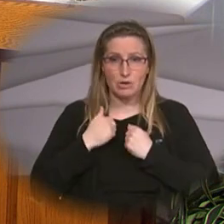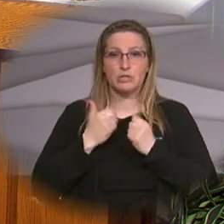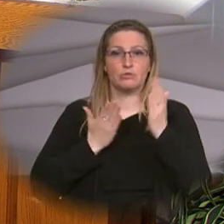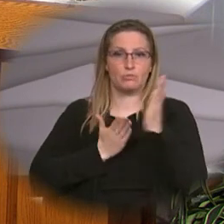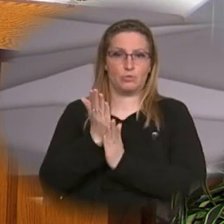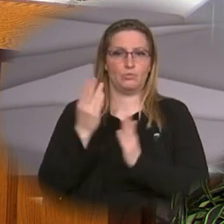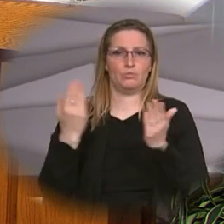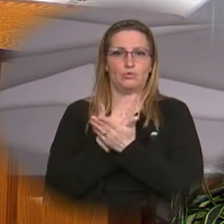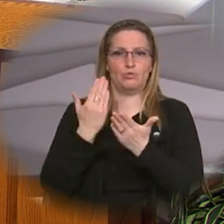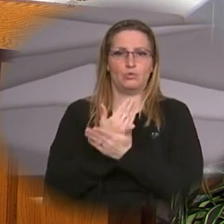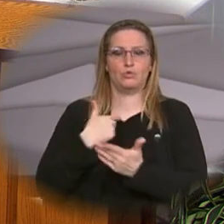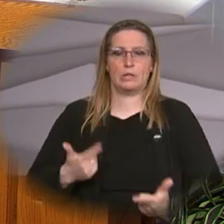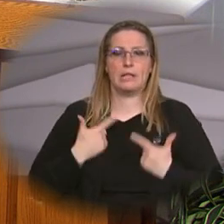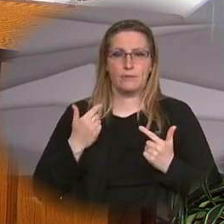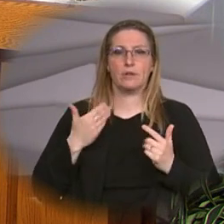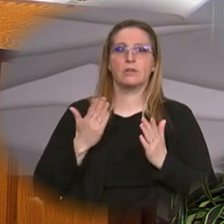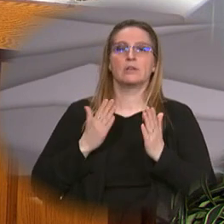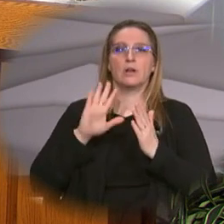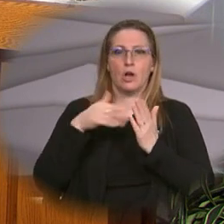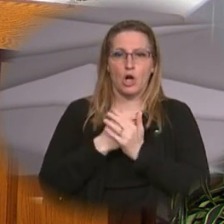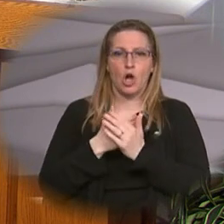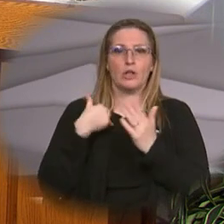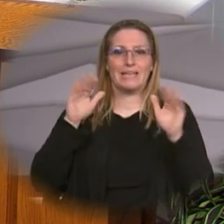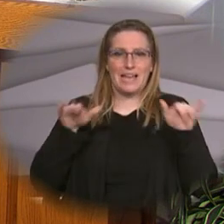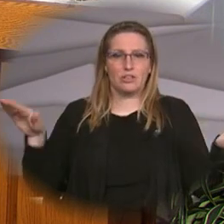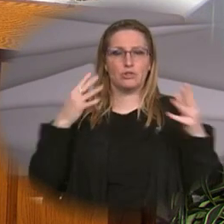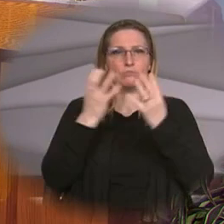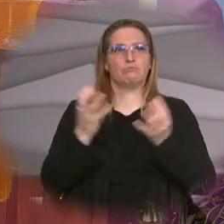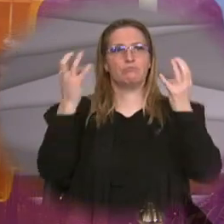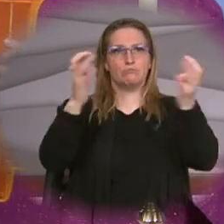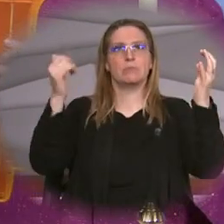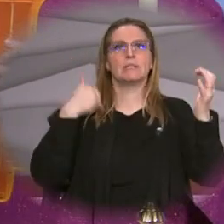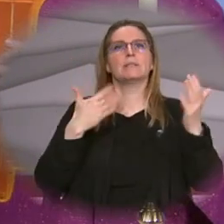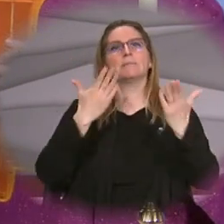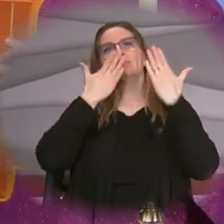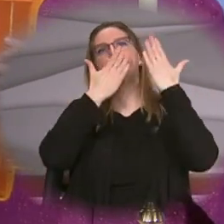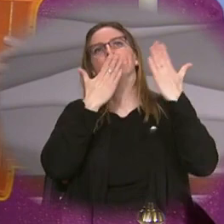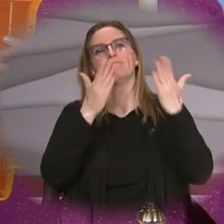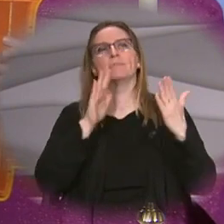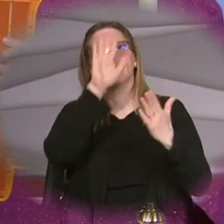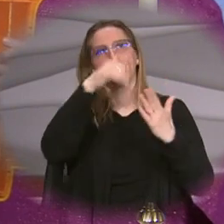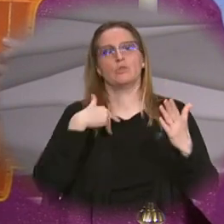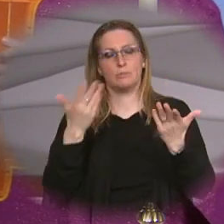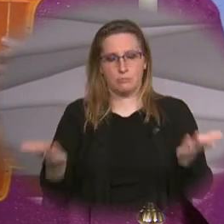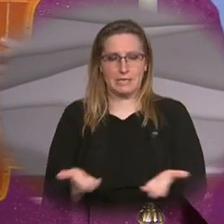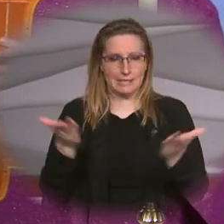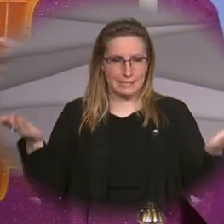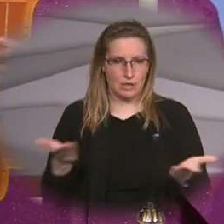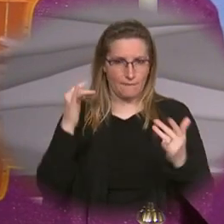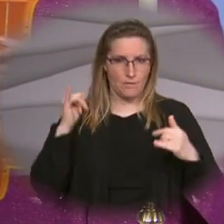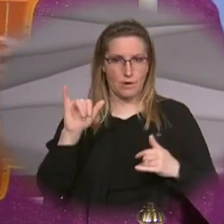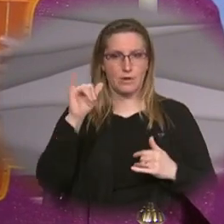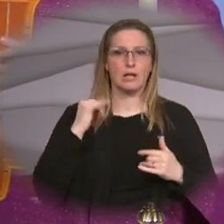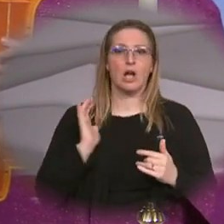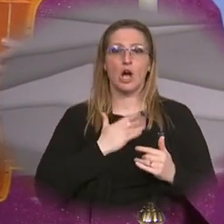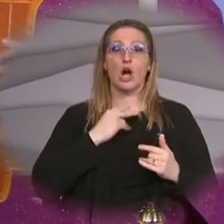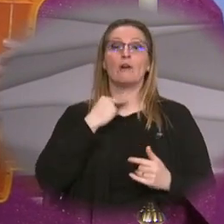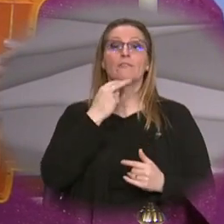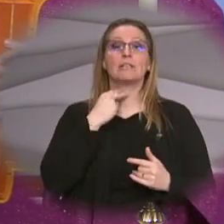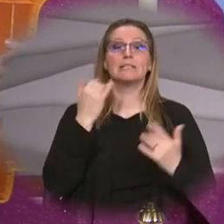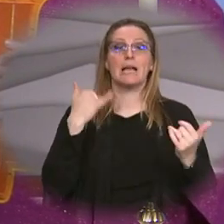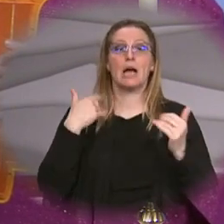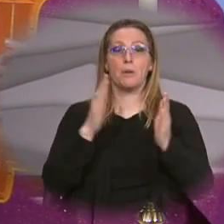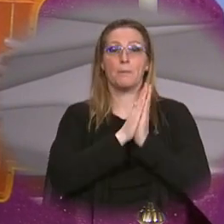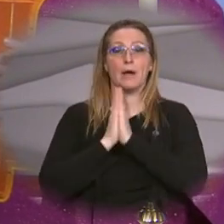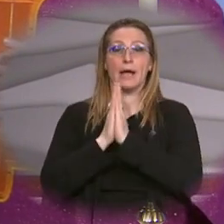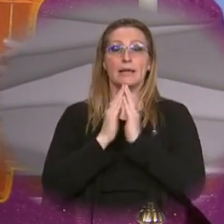him, the host of angels adores your majesty and rejoices in your presence forever. May our voices, we pray,